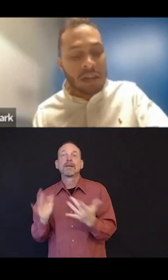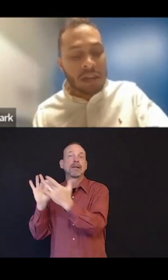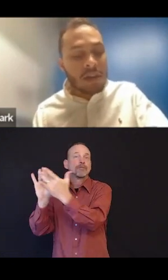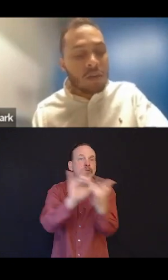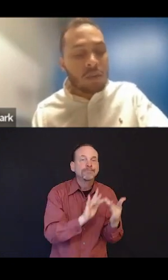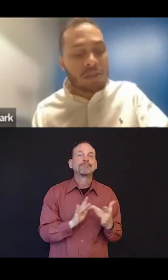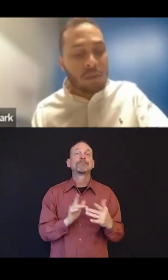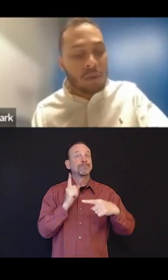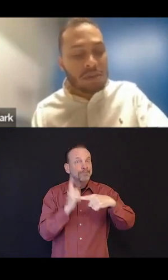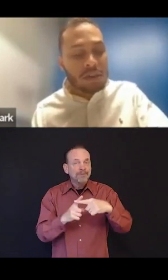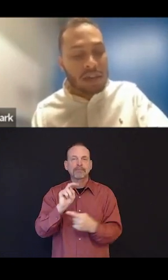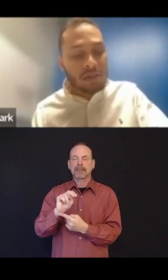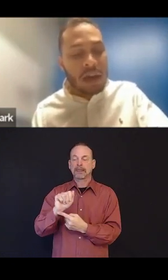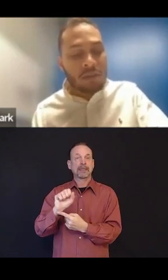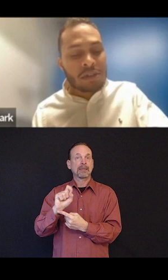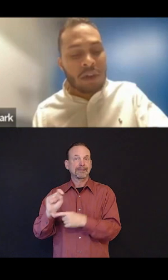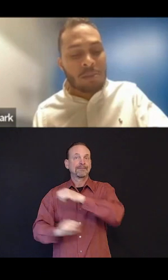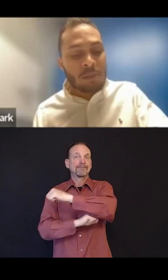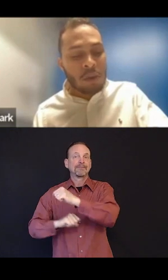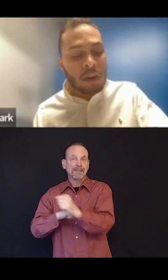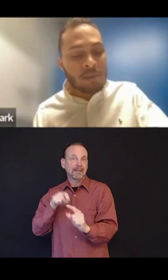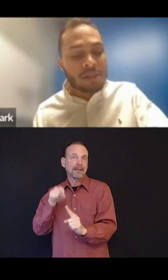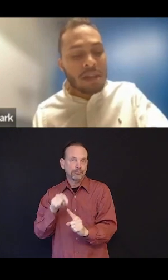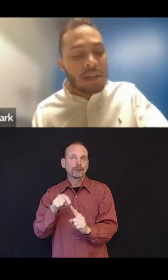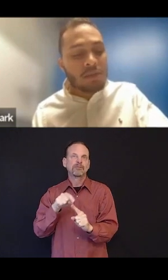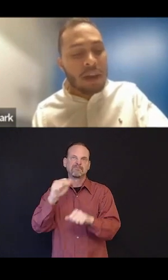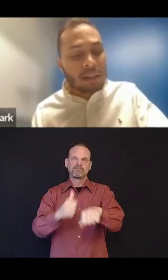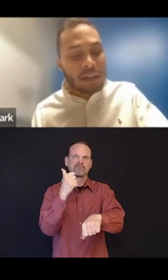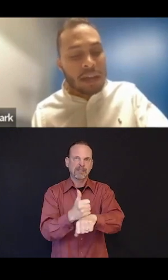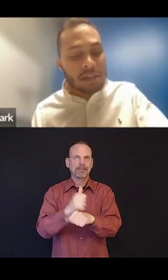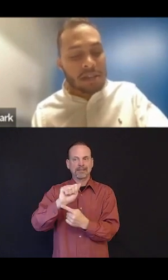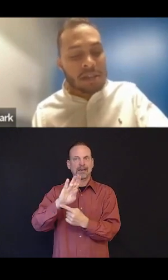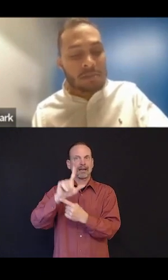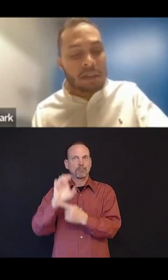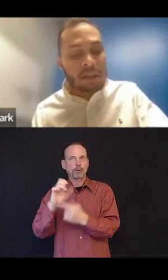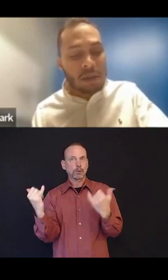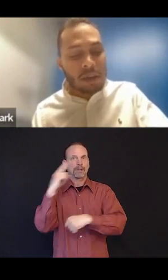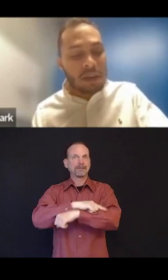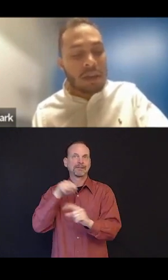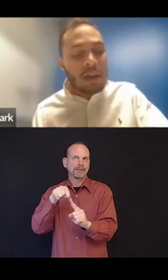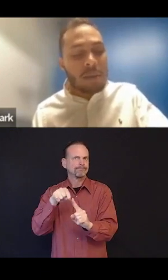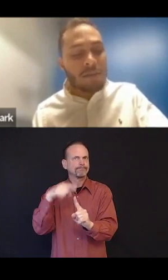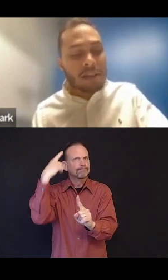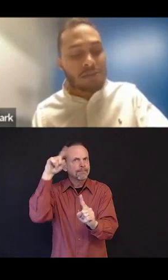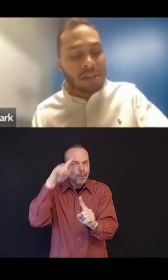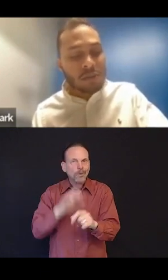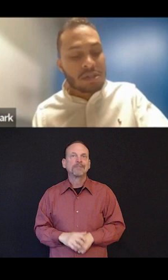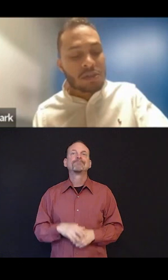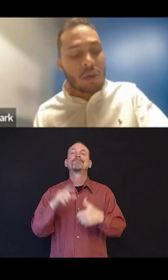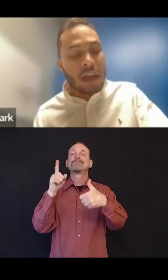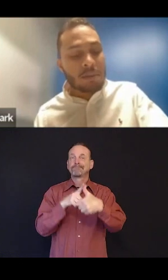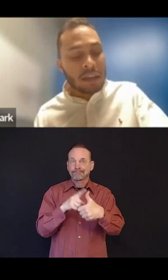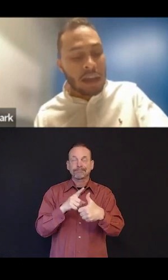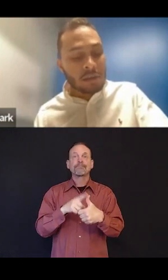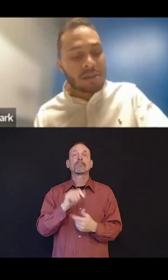ABLE Today, which supports national outreach for ABLE programs, directly engages the disability community, and provides